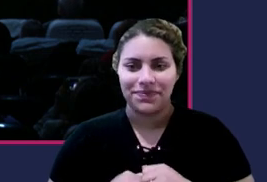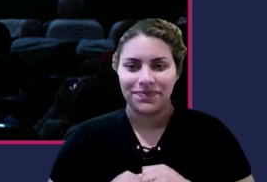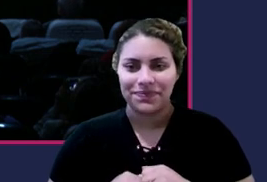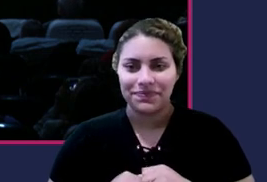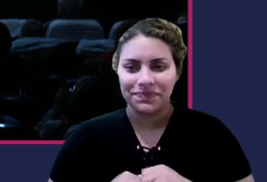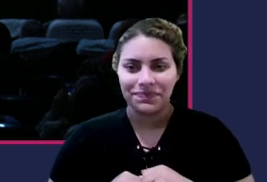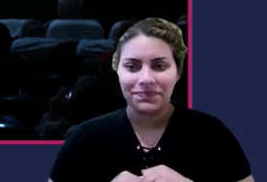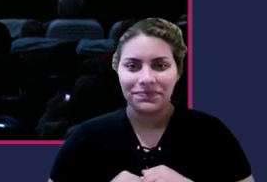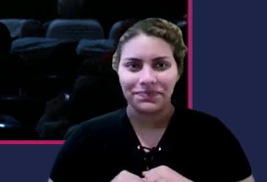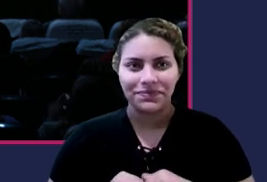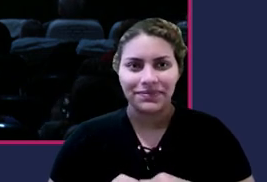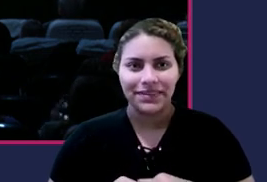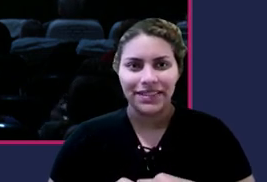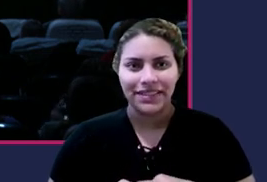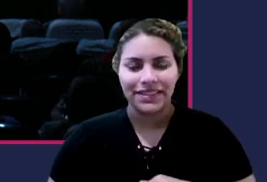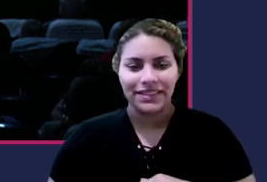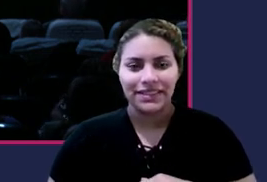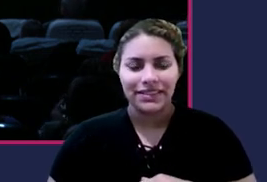Tony?